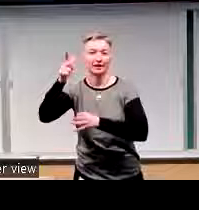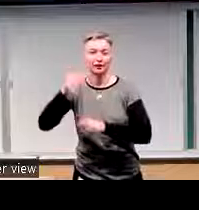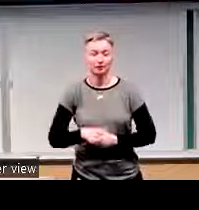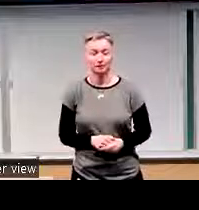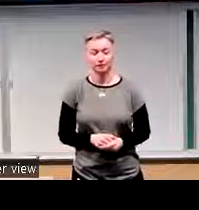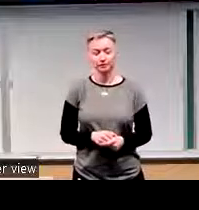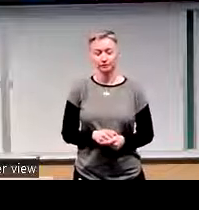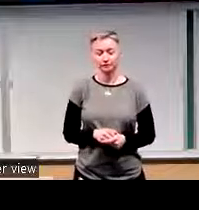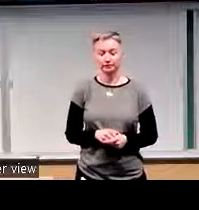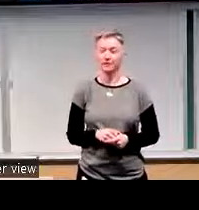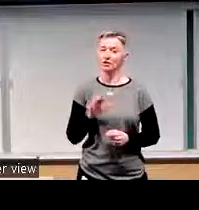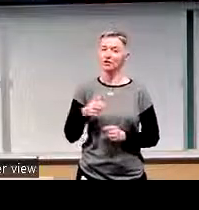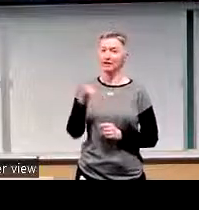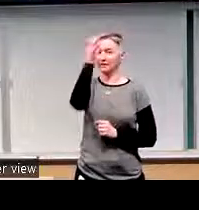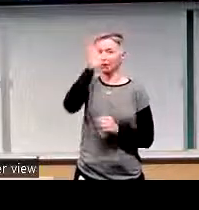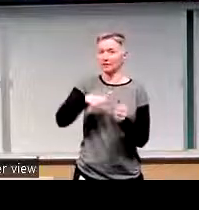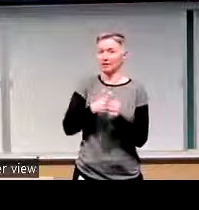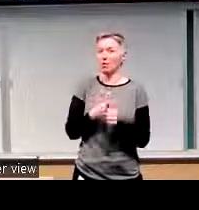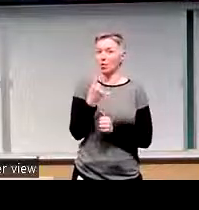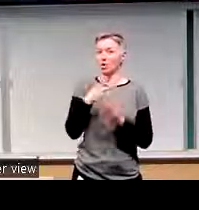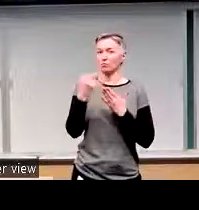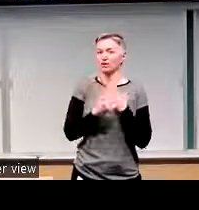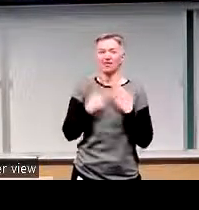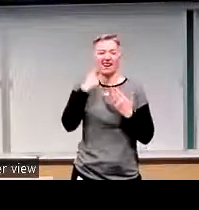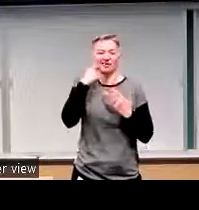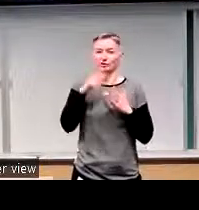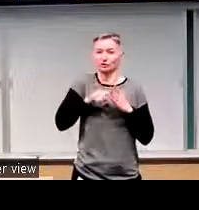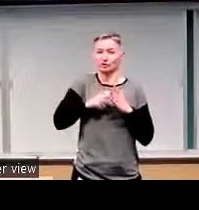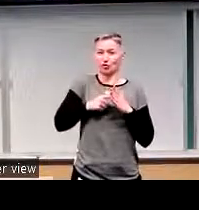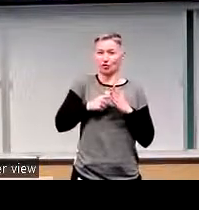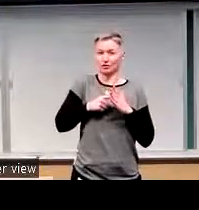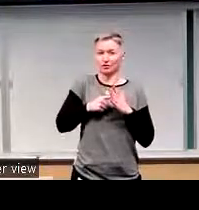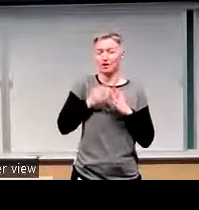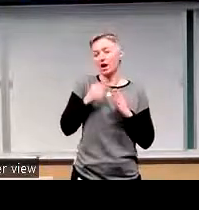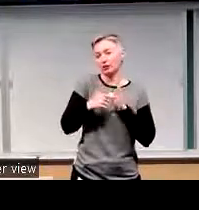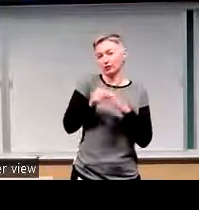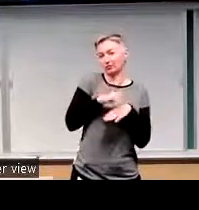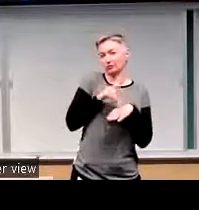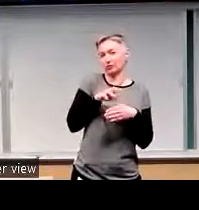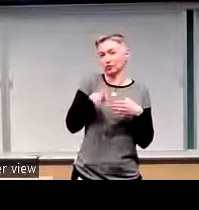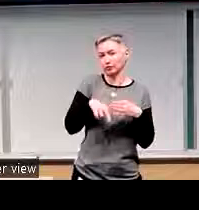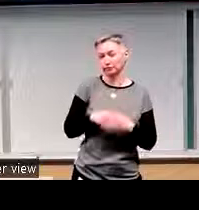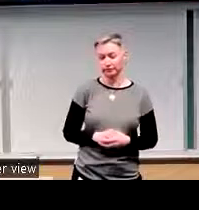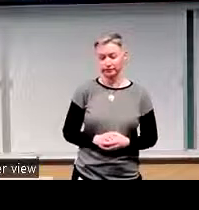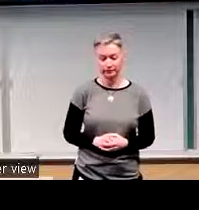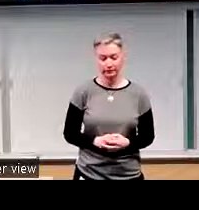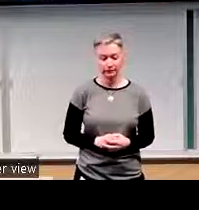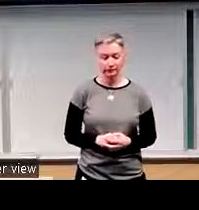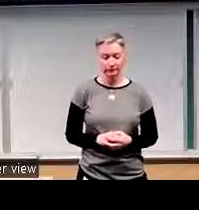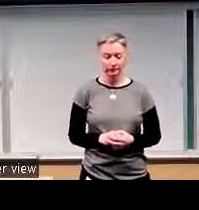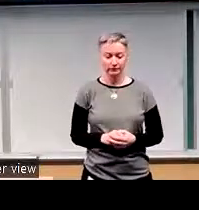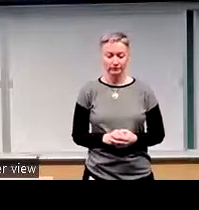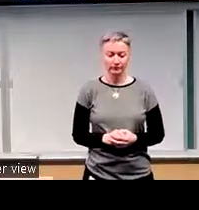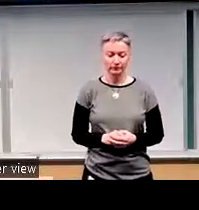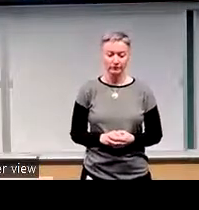is the premise of a project that I've only started on, but I'll share the preliminary results with you. So